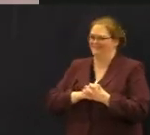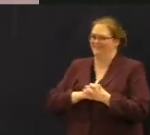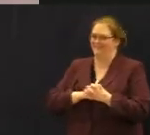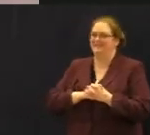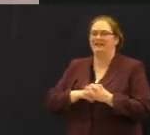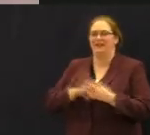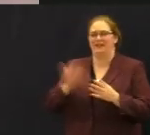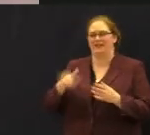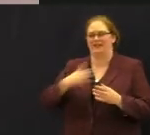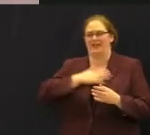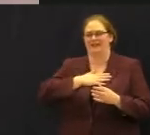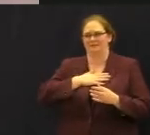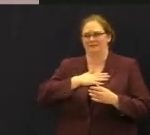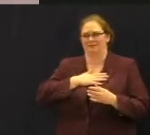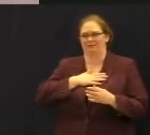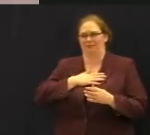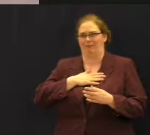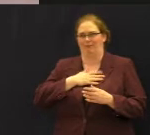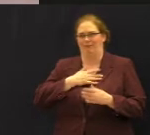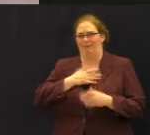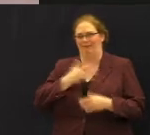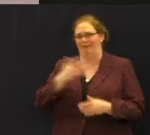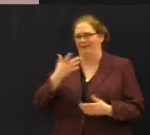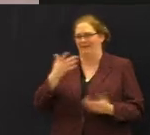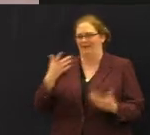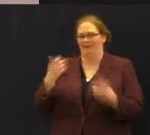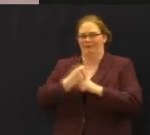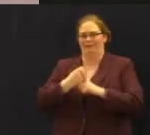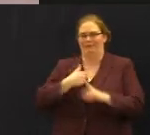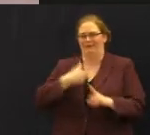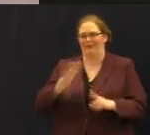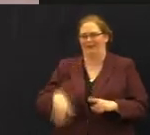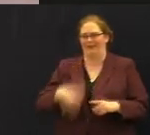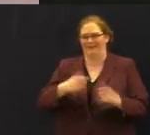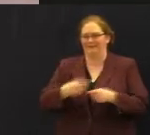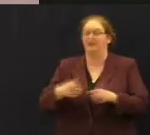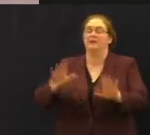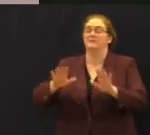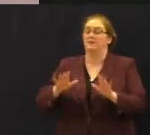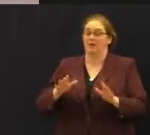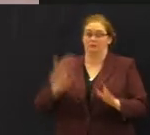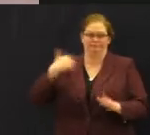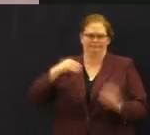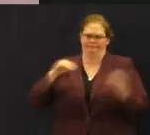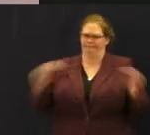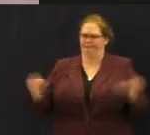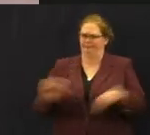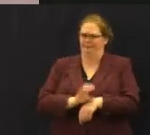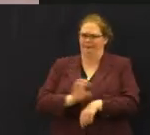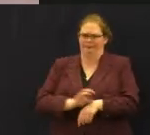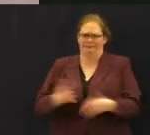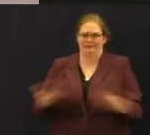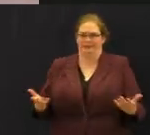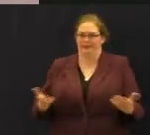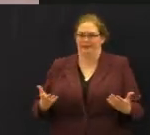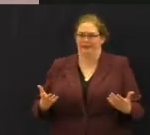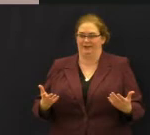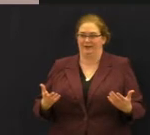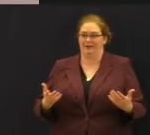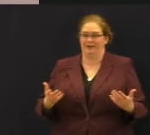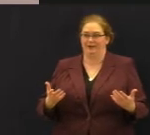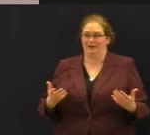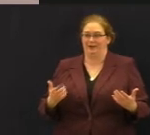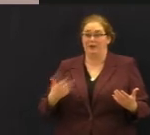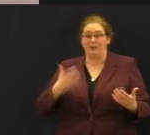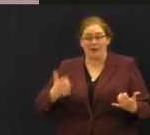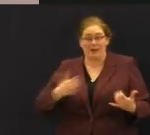That's my downfall. Anyway, I wanted nothing to do with computers. I was happy if I want to talk